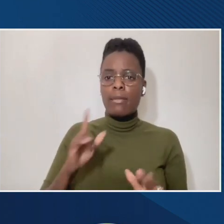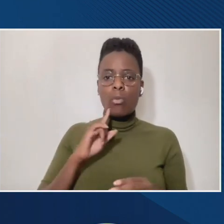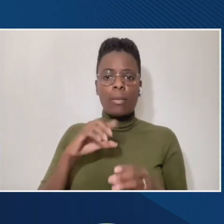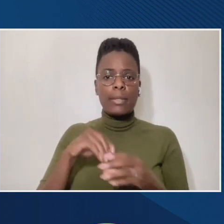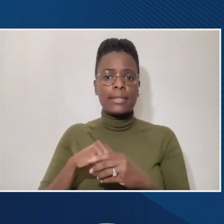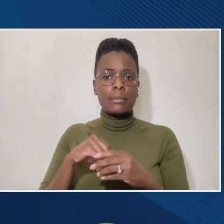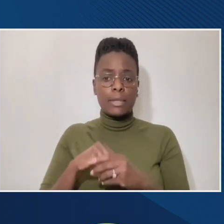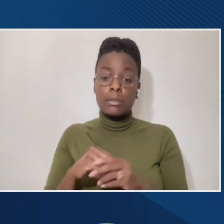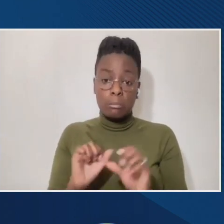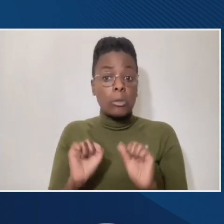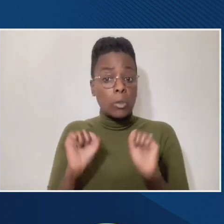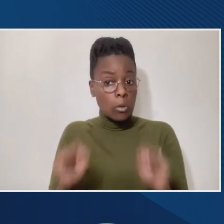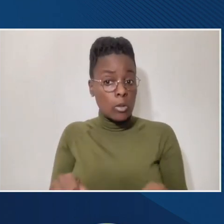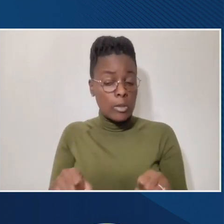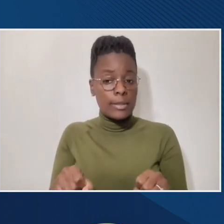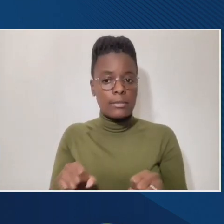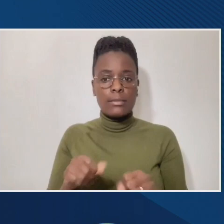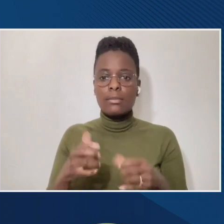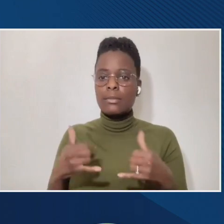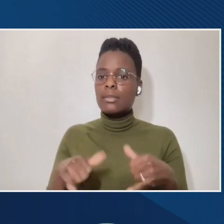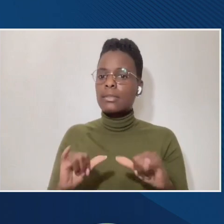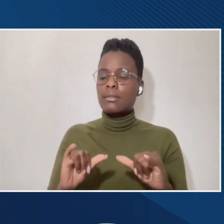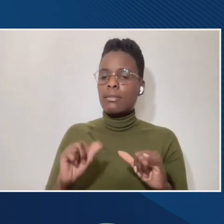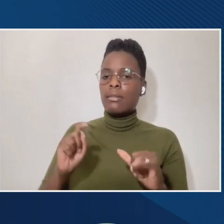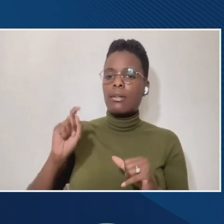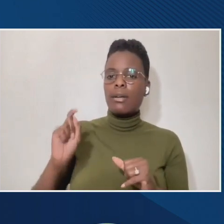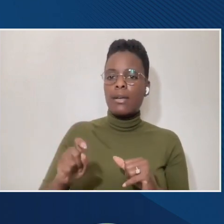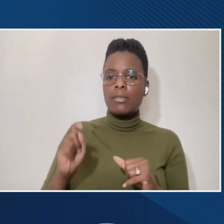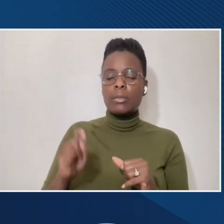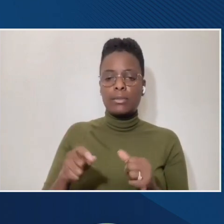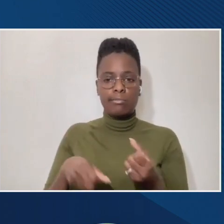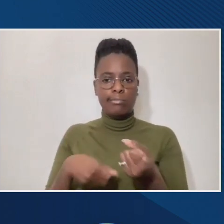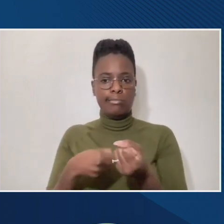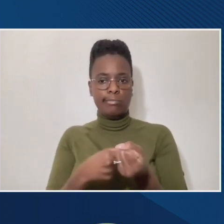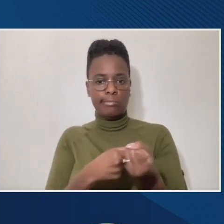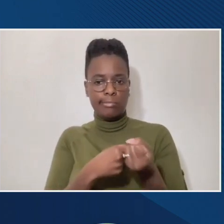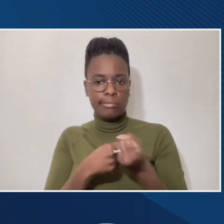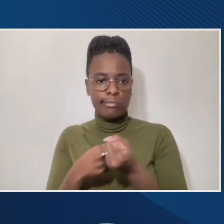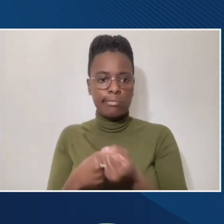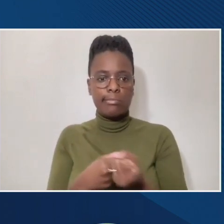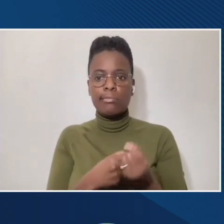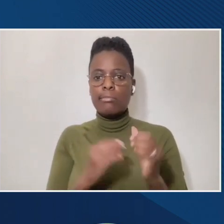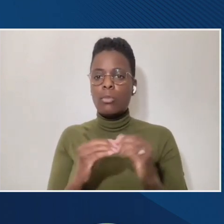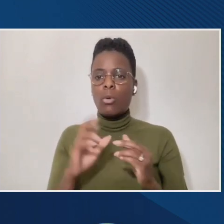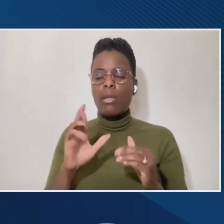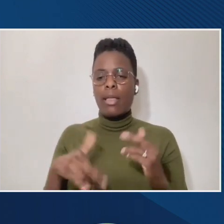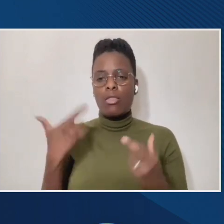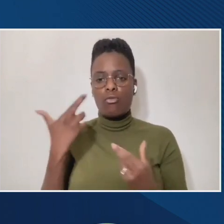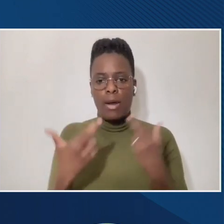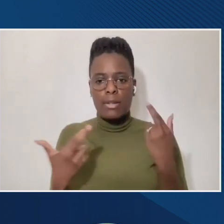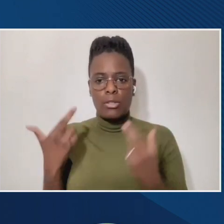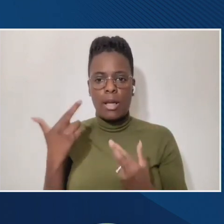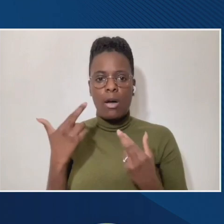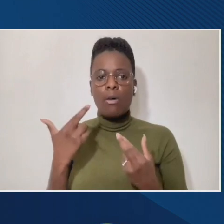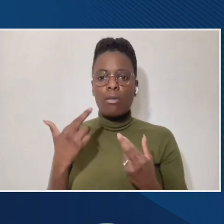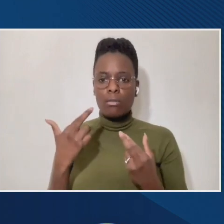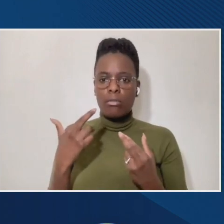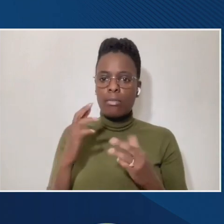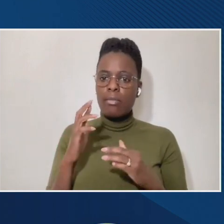I guess I can speak to maybe the other pieces of the proposal. In my